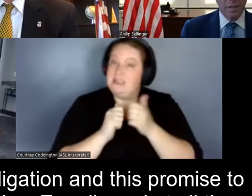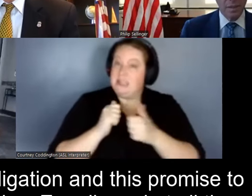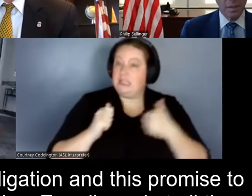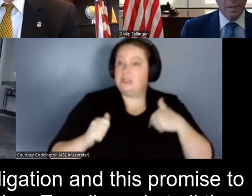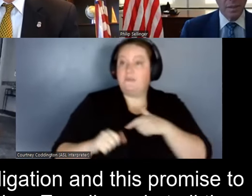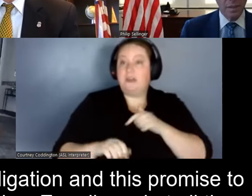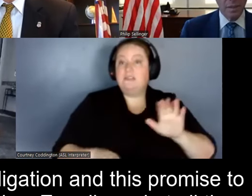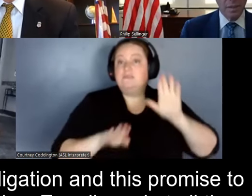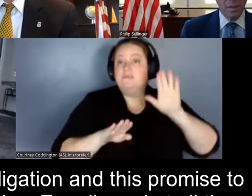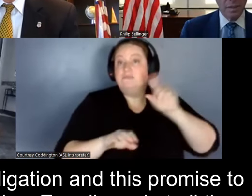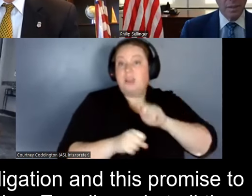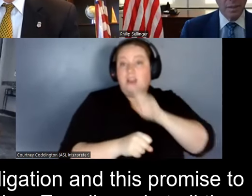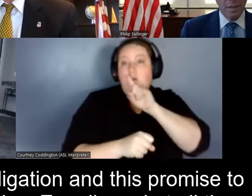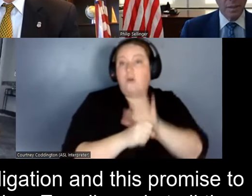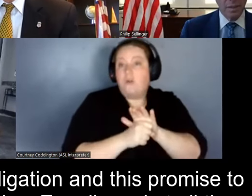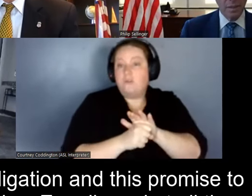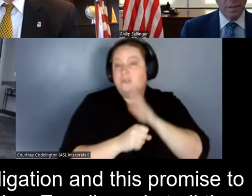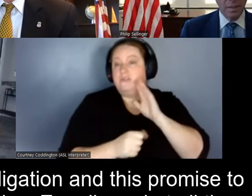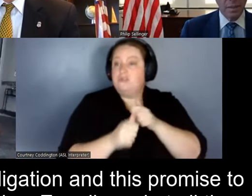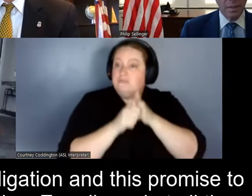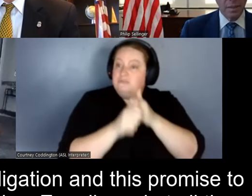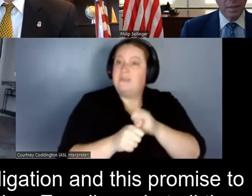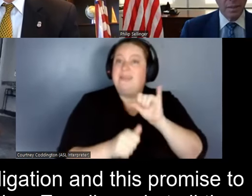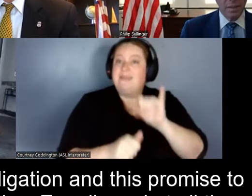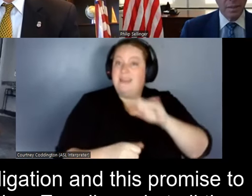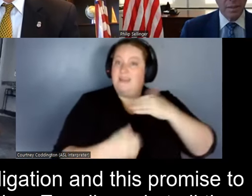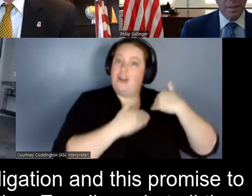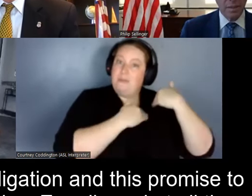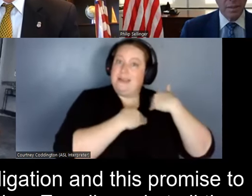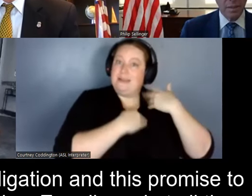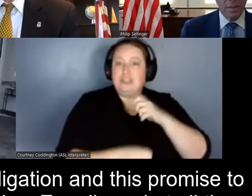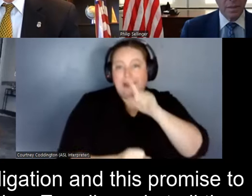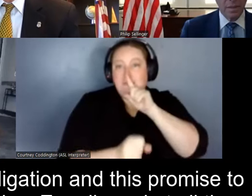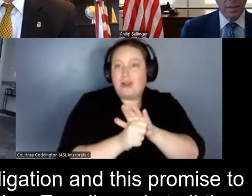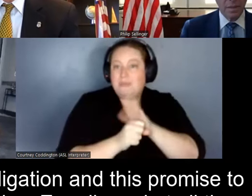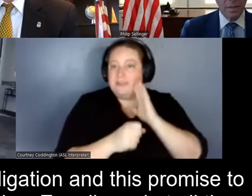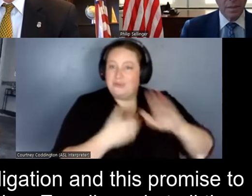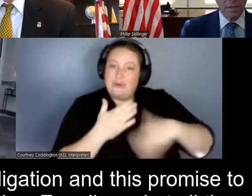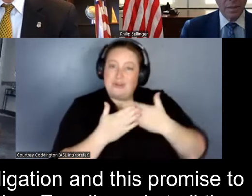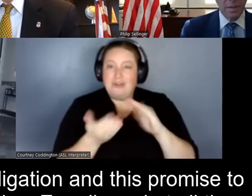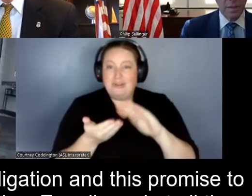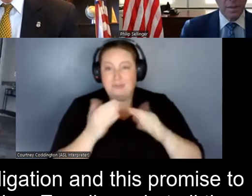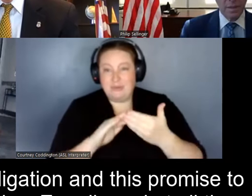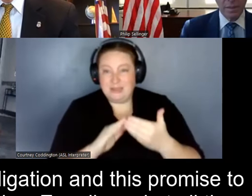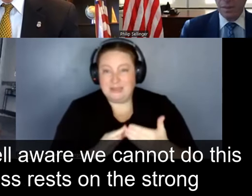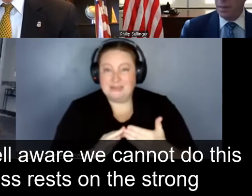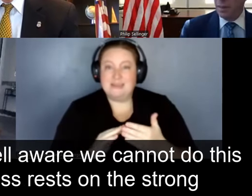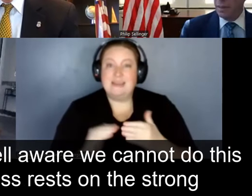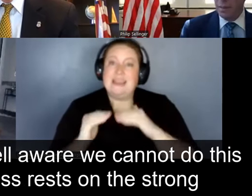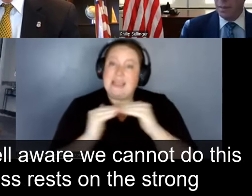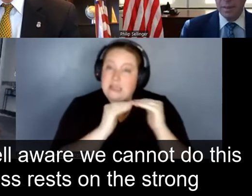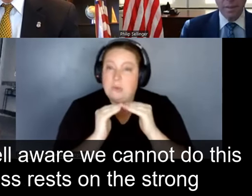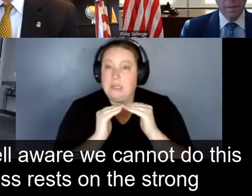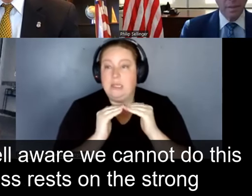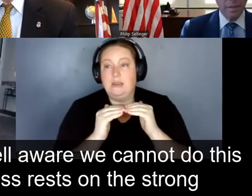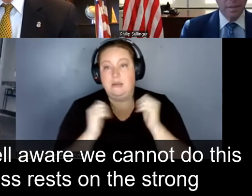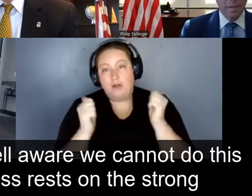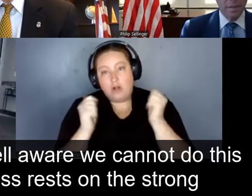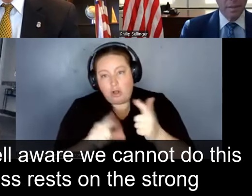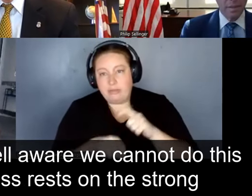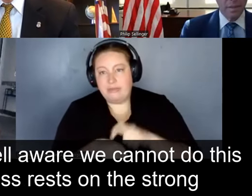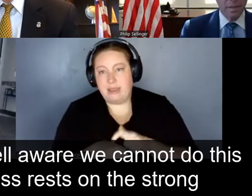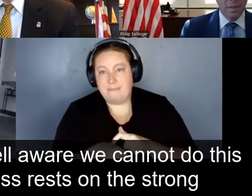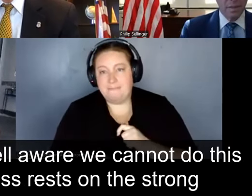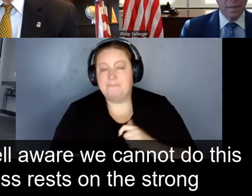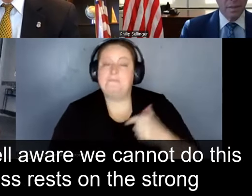this obligation and this promise to all of our communities, equally and at all times. But as we're